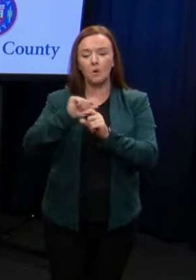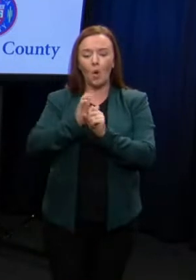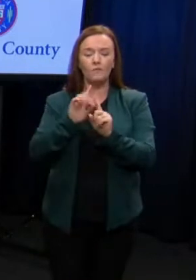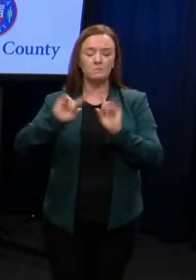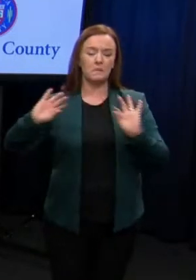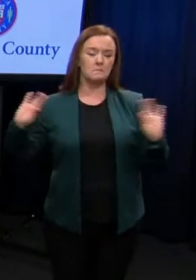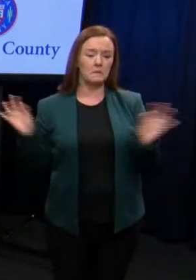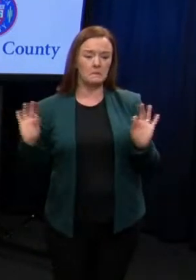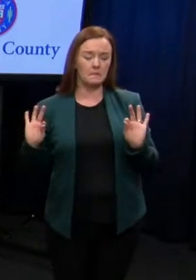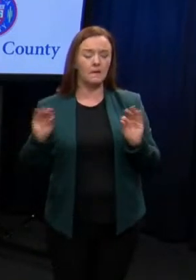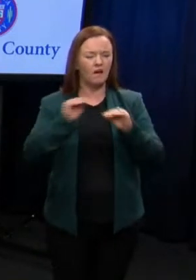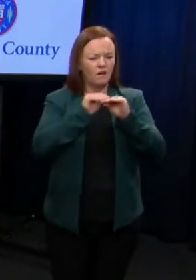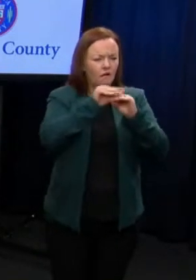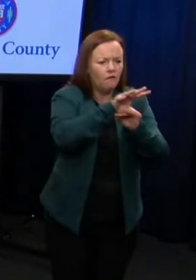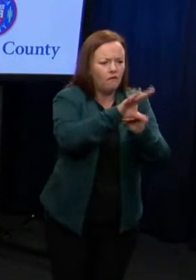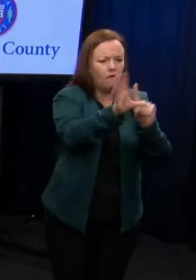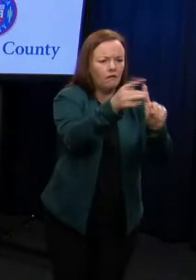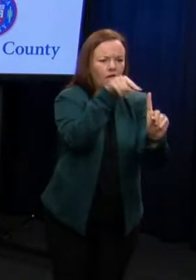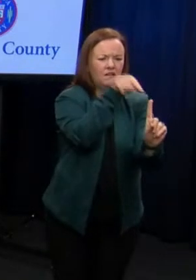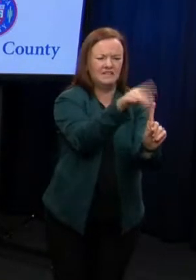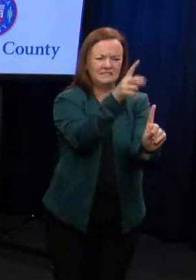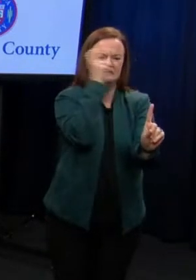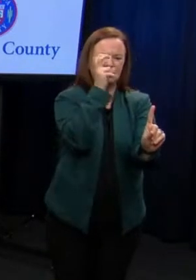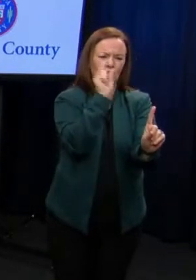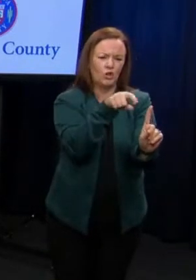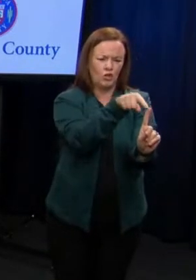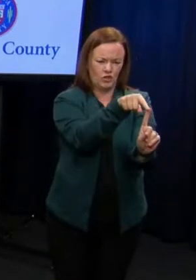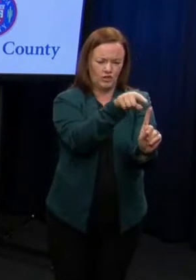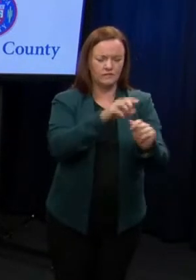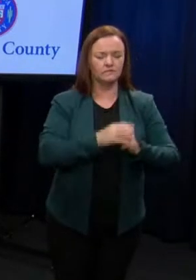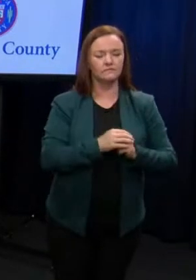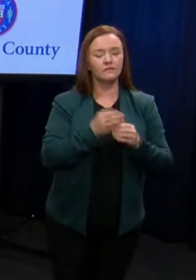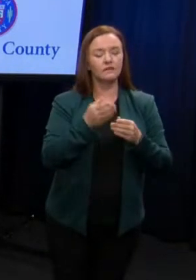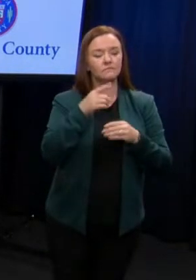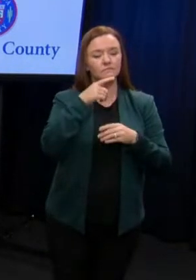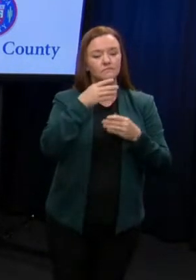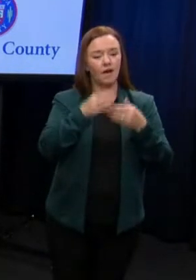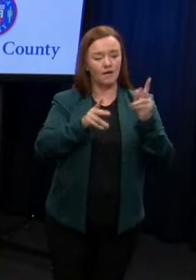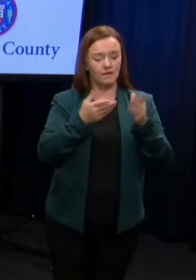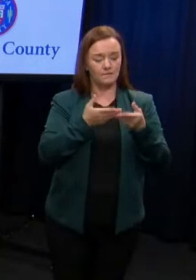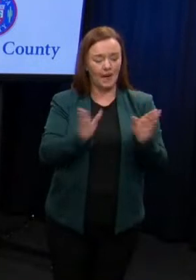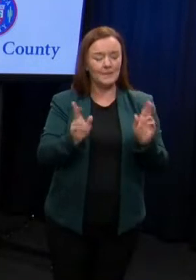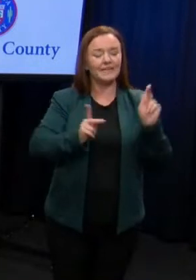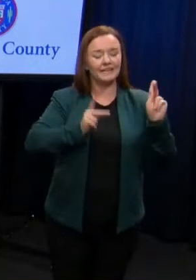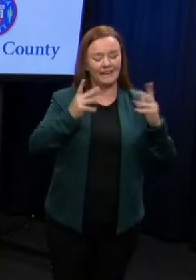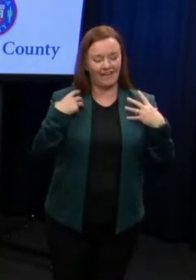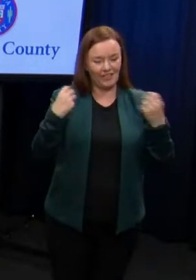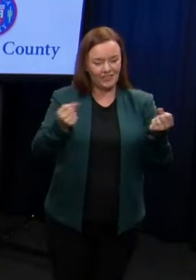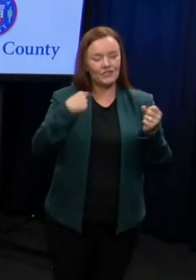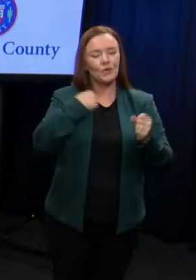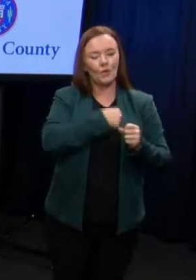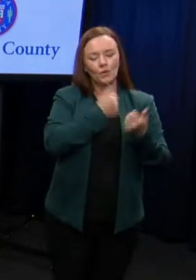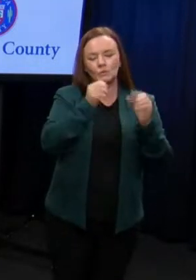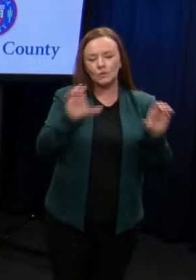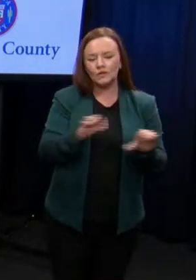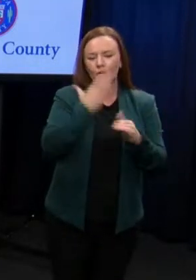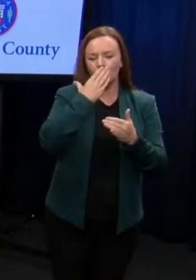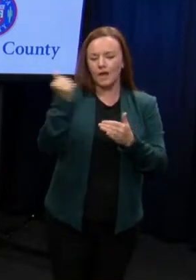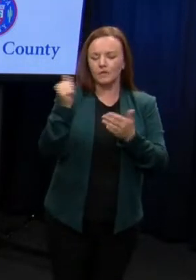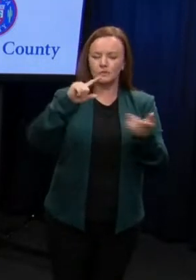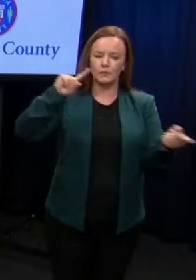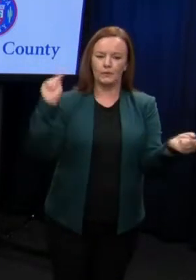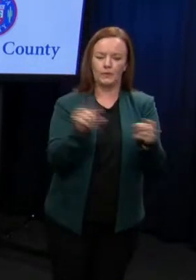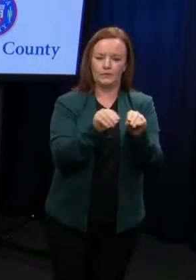help break that chain. At Public Health, we're doing all we can to help slow the spread. We're still doing case investigations and